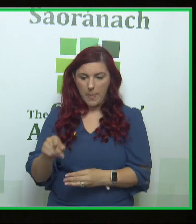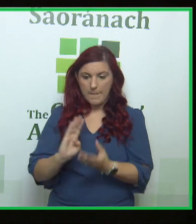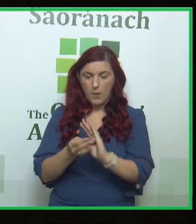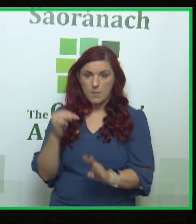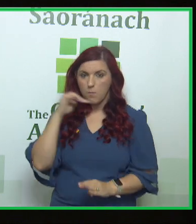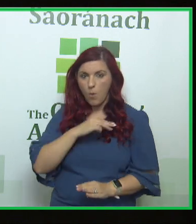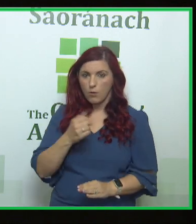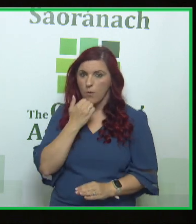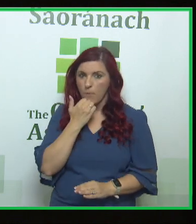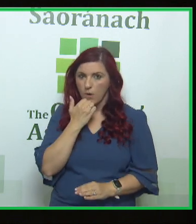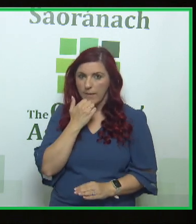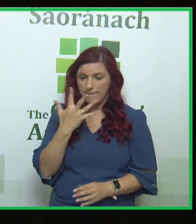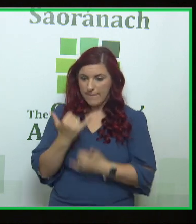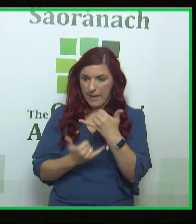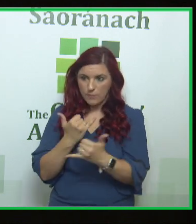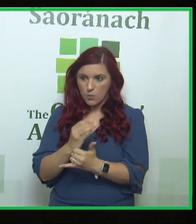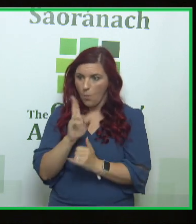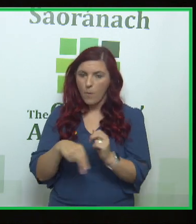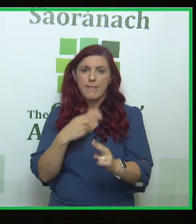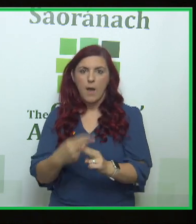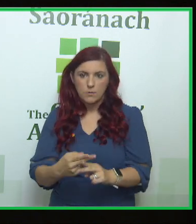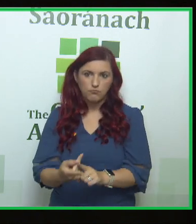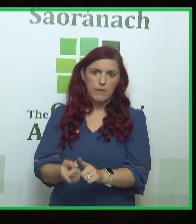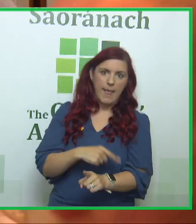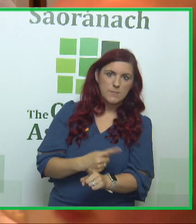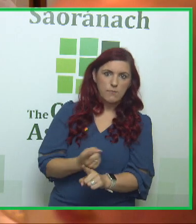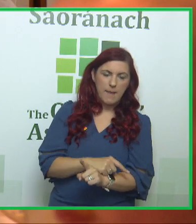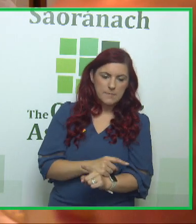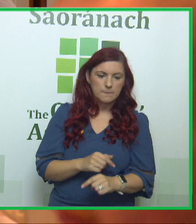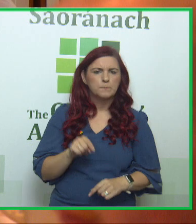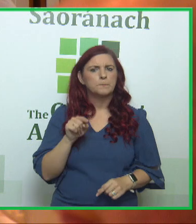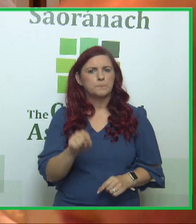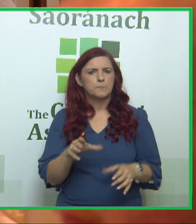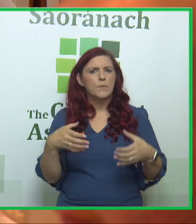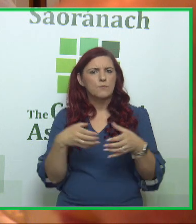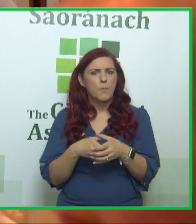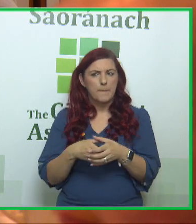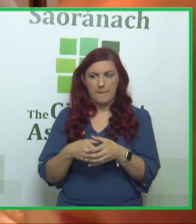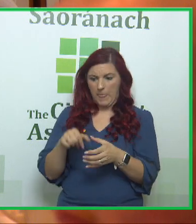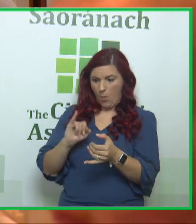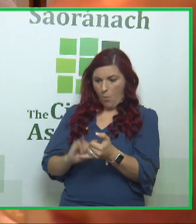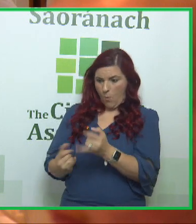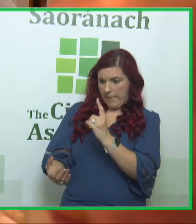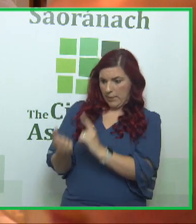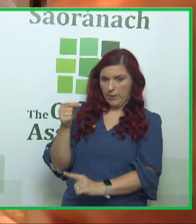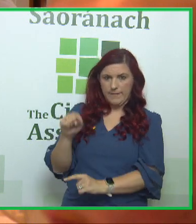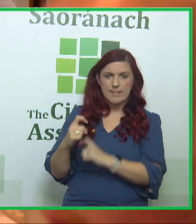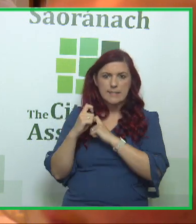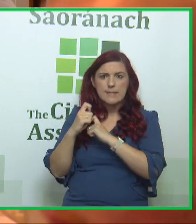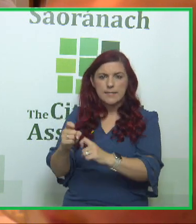number. So this group, as I say, are in the minority, the sustained